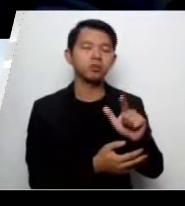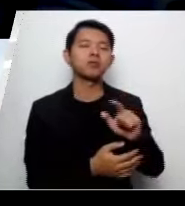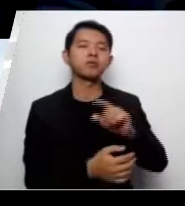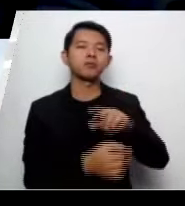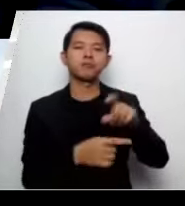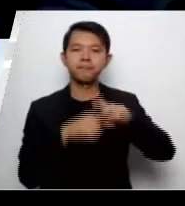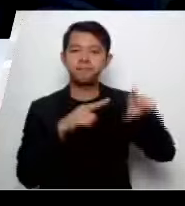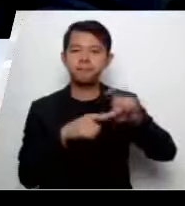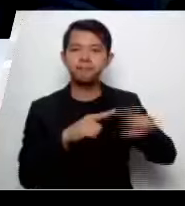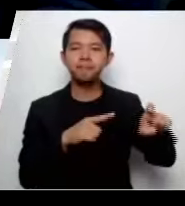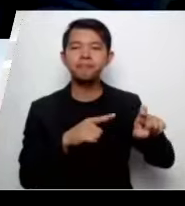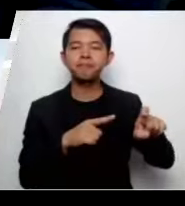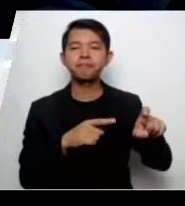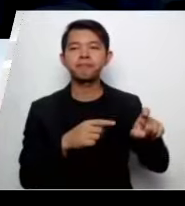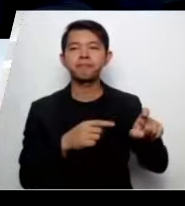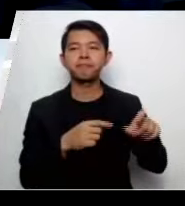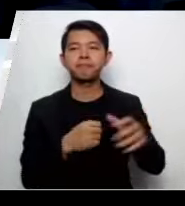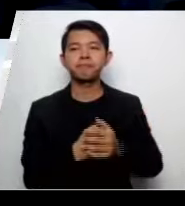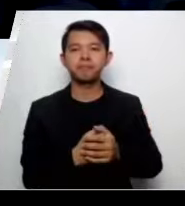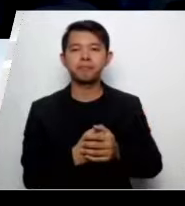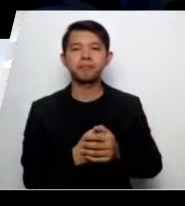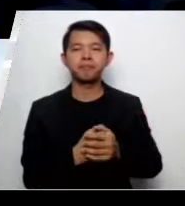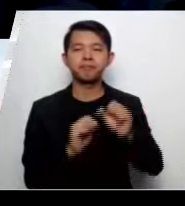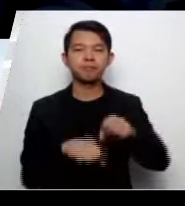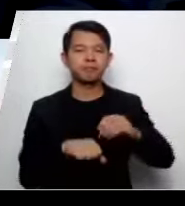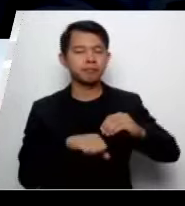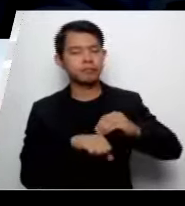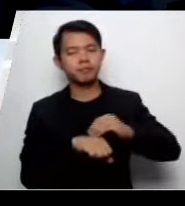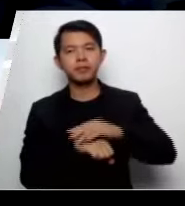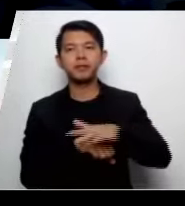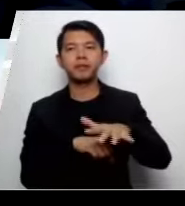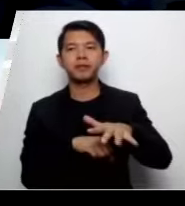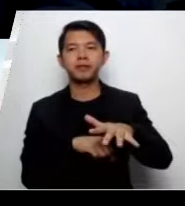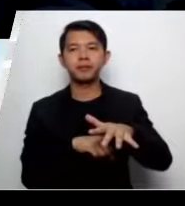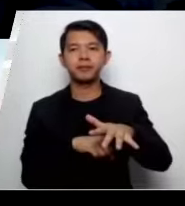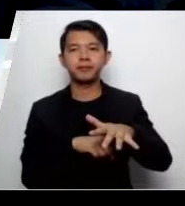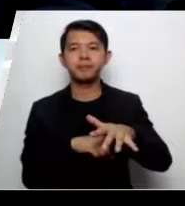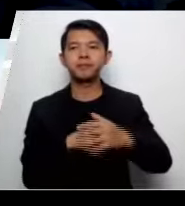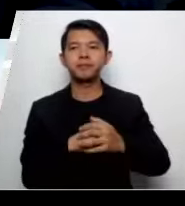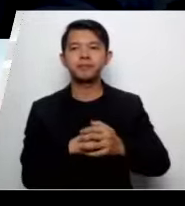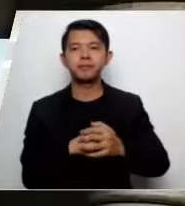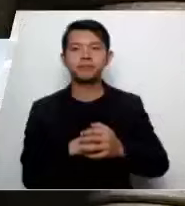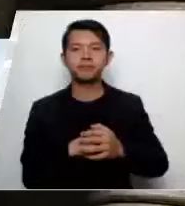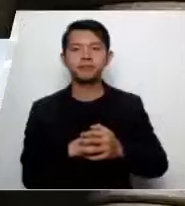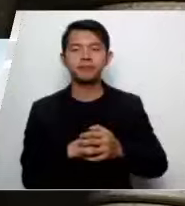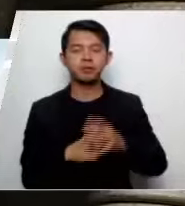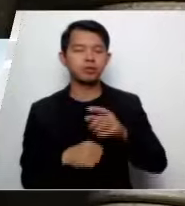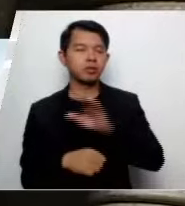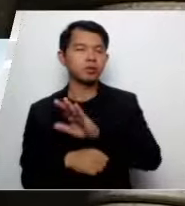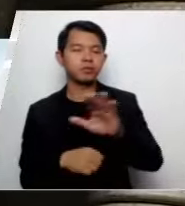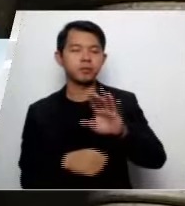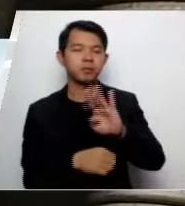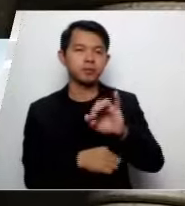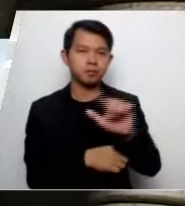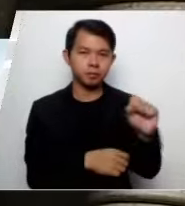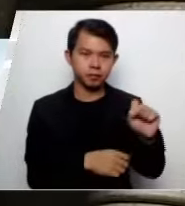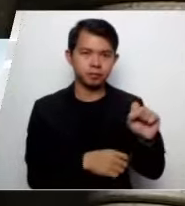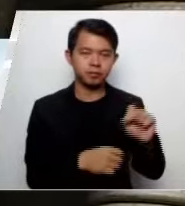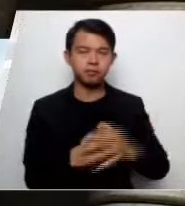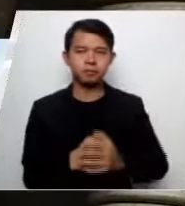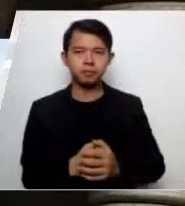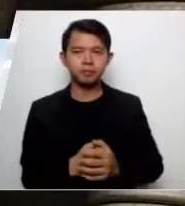would be reflected in our bills at the end of the period. Posible ring tumaas ang electric bill